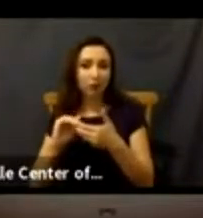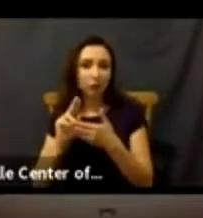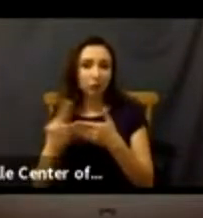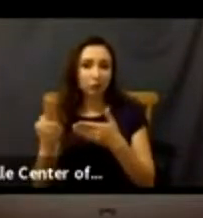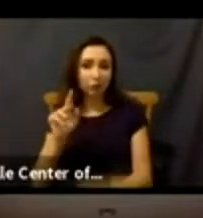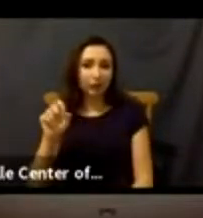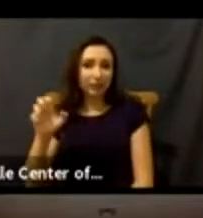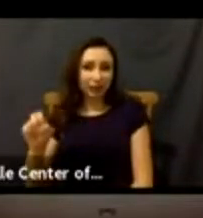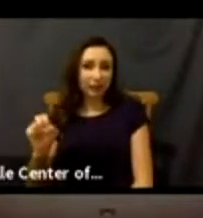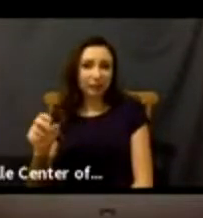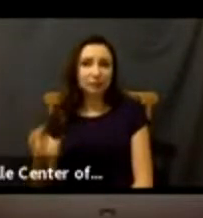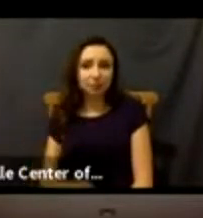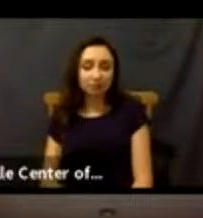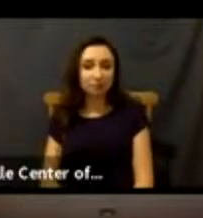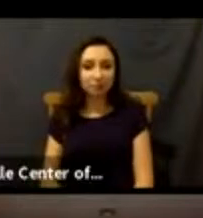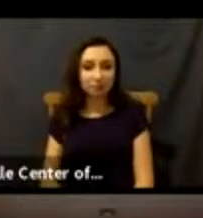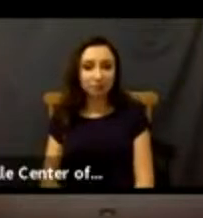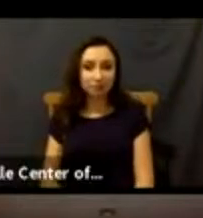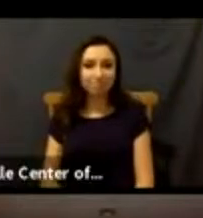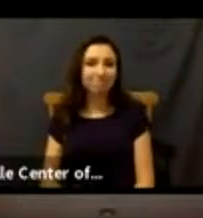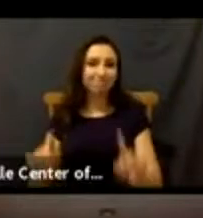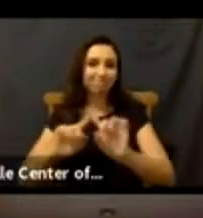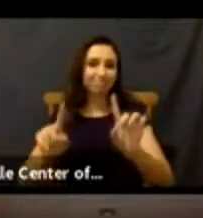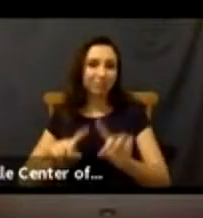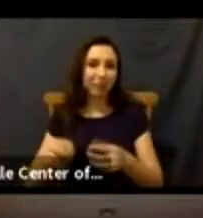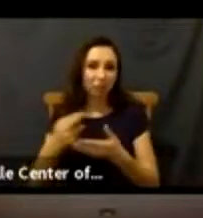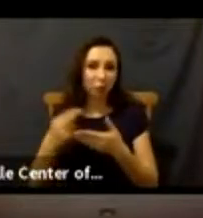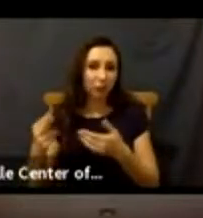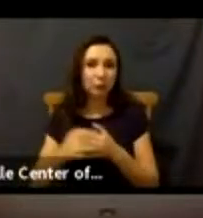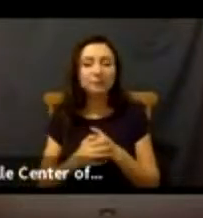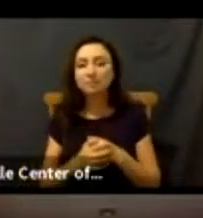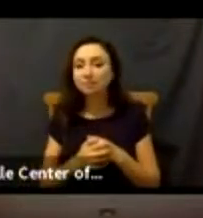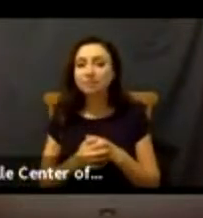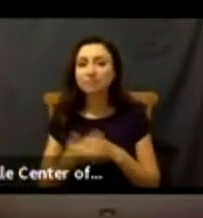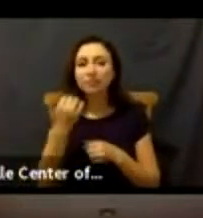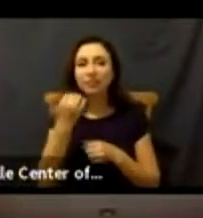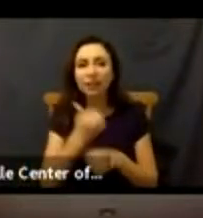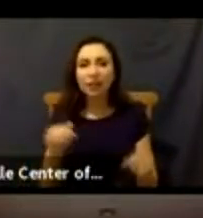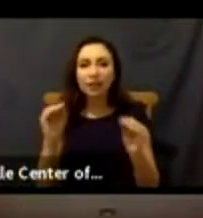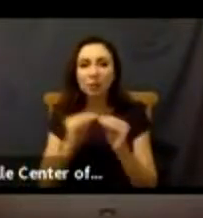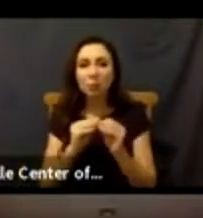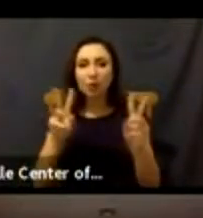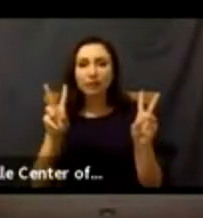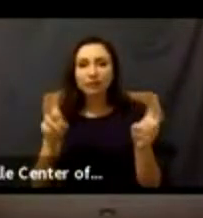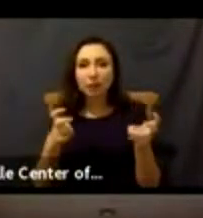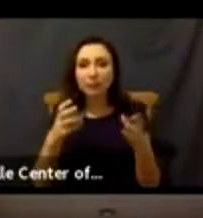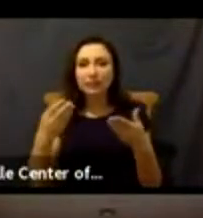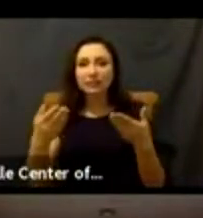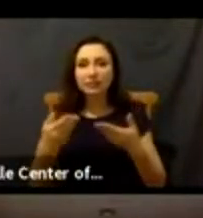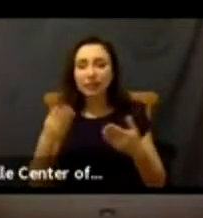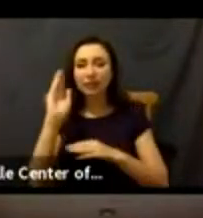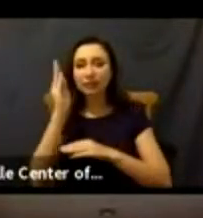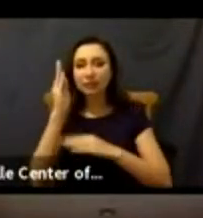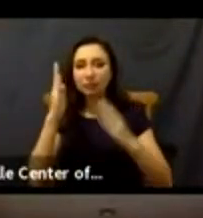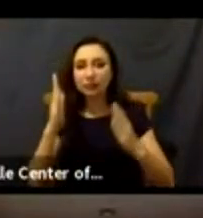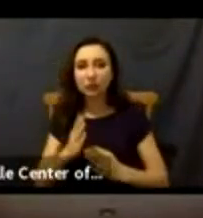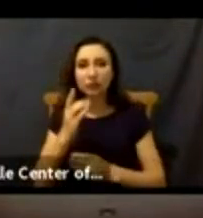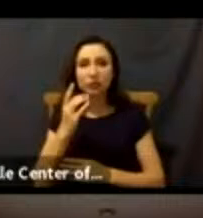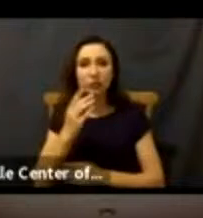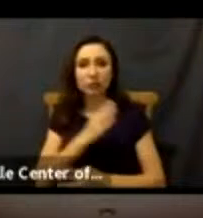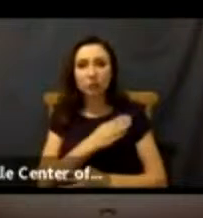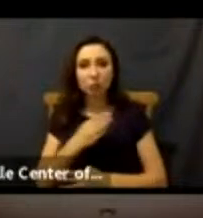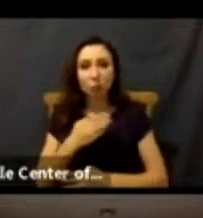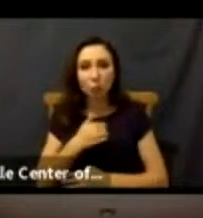Sure. A variety of resources. Are there any other topics or guest speakers that board members